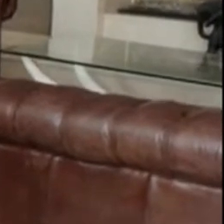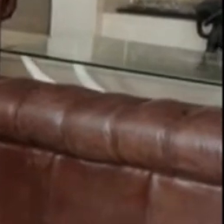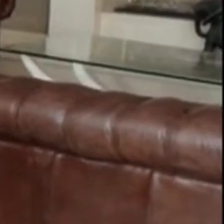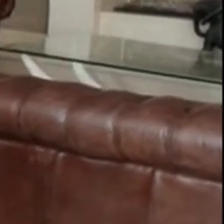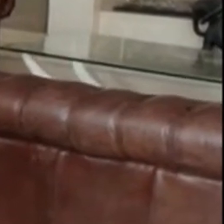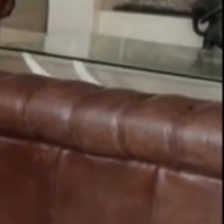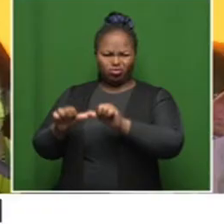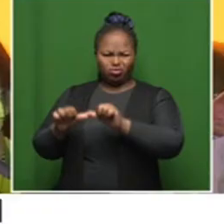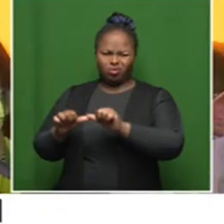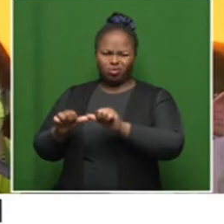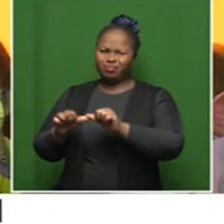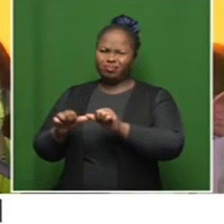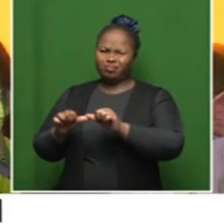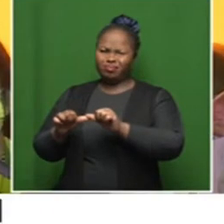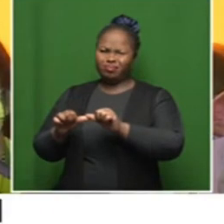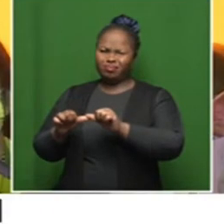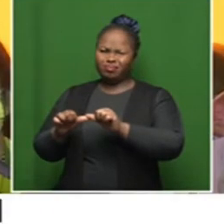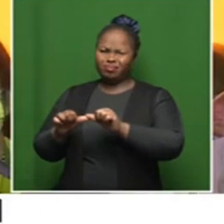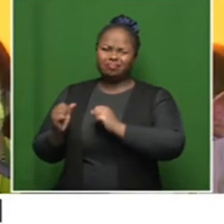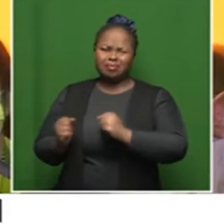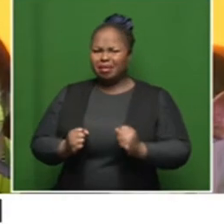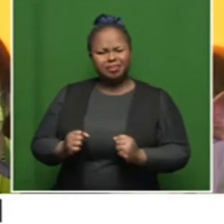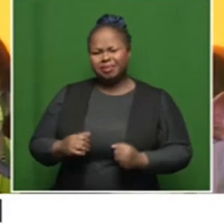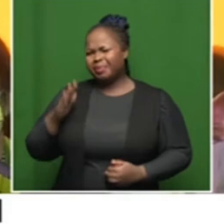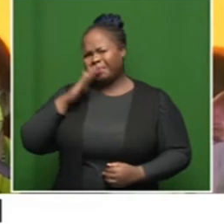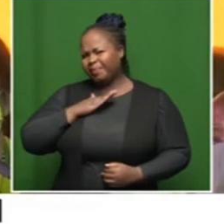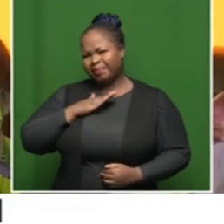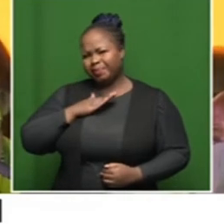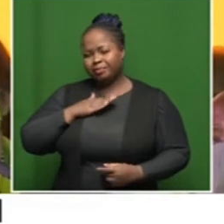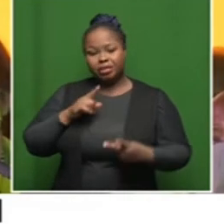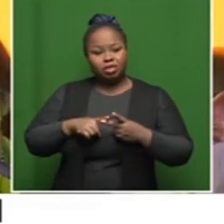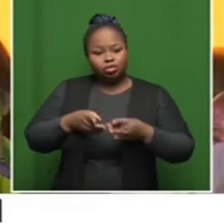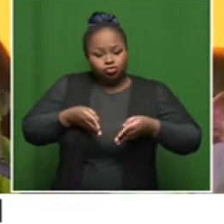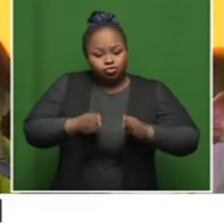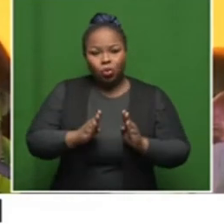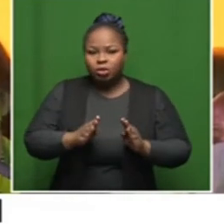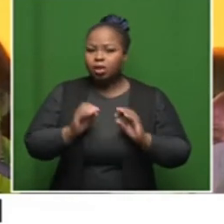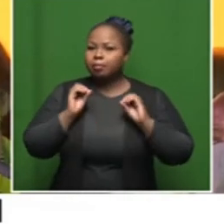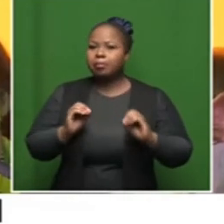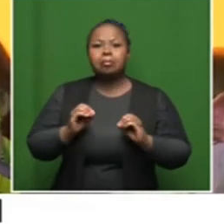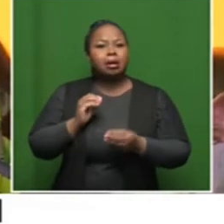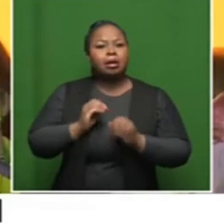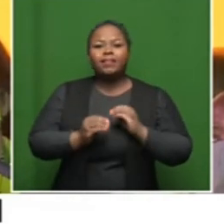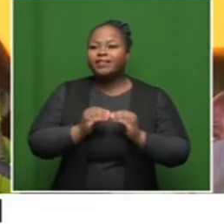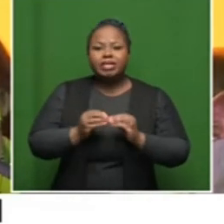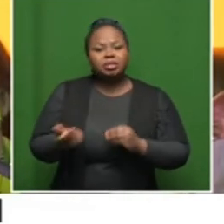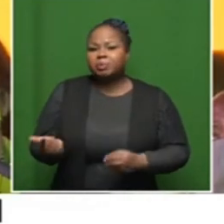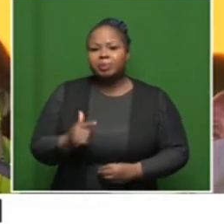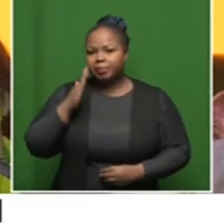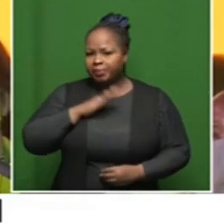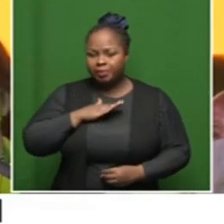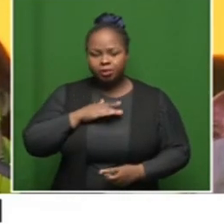The infrastructure is not properly maintained. There is a problem of illegal